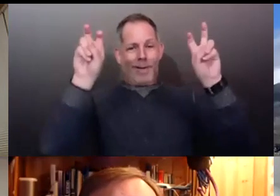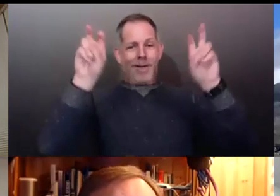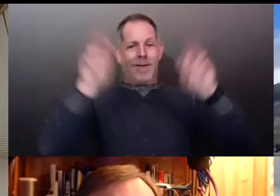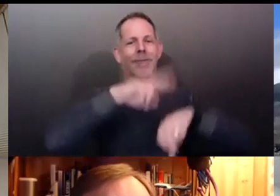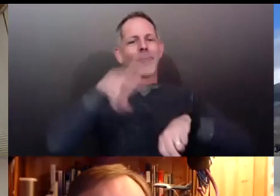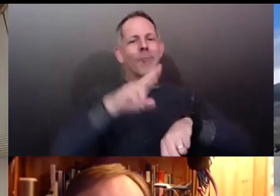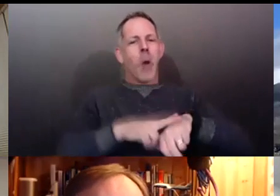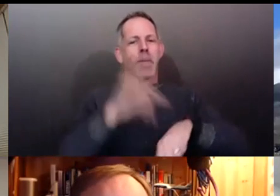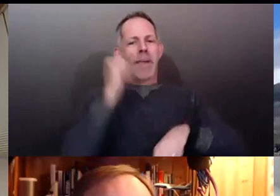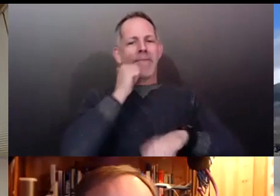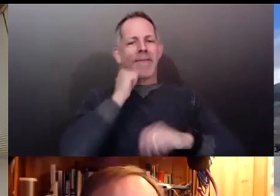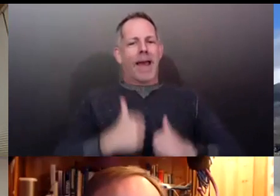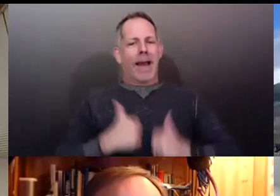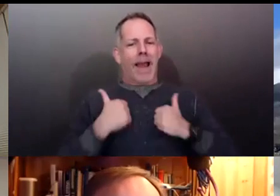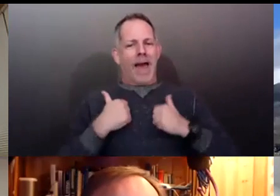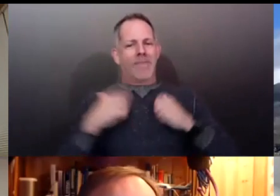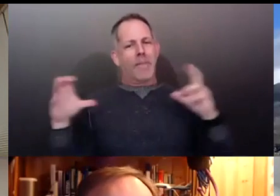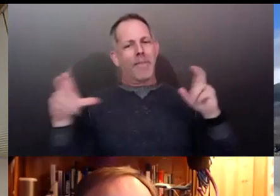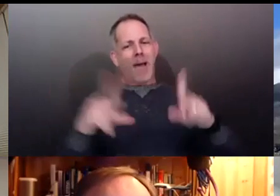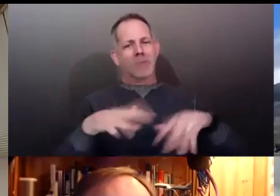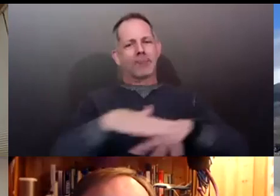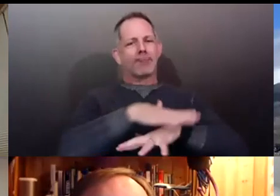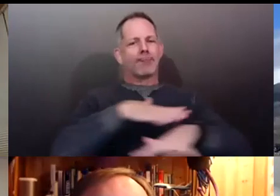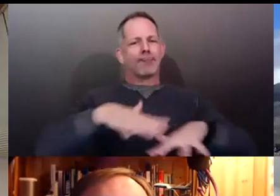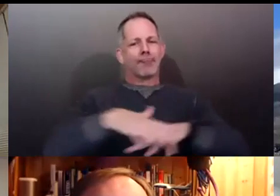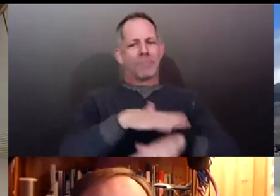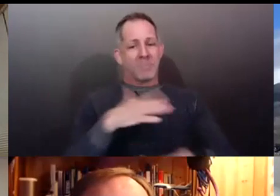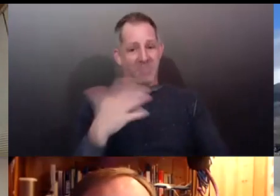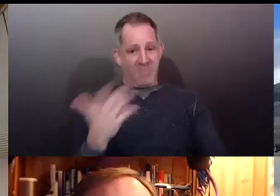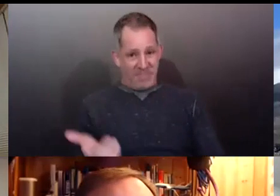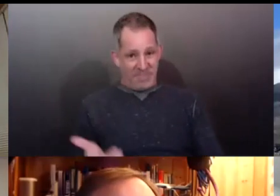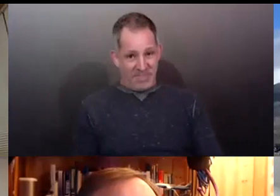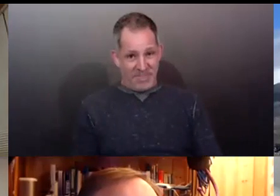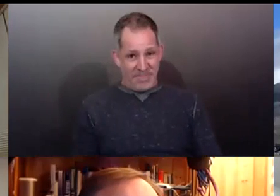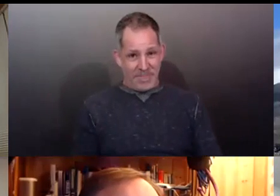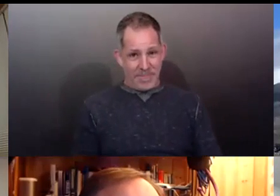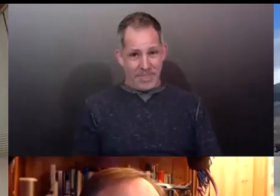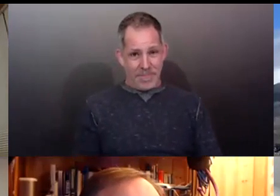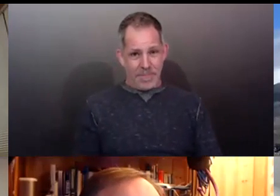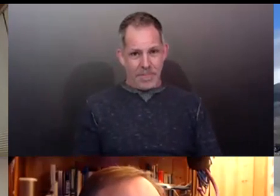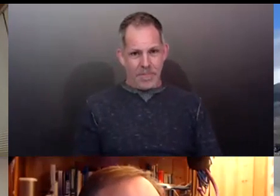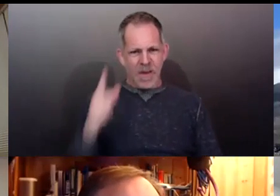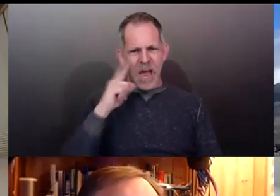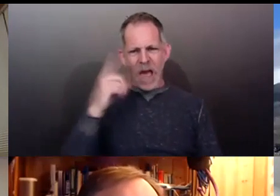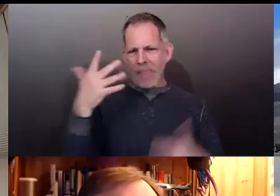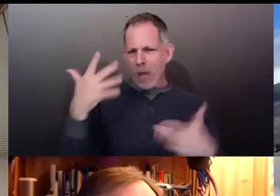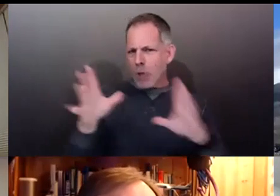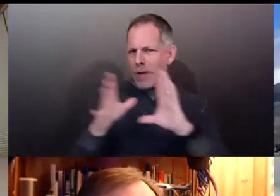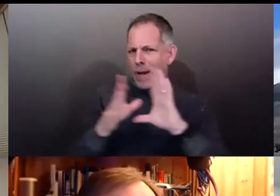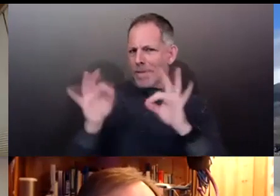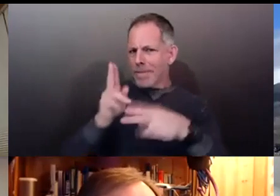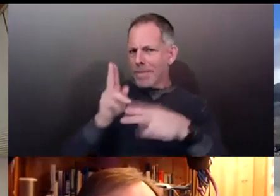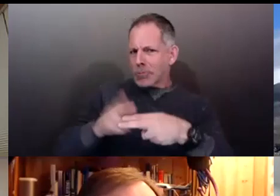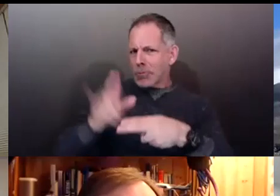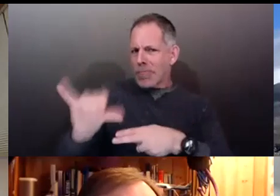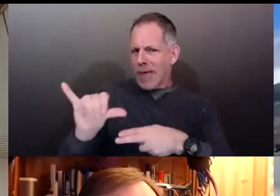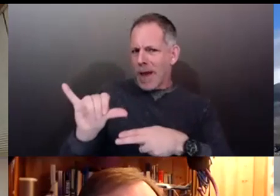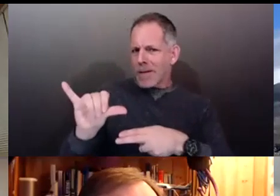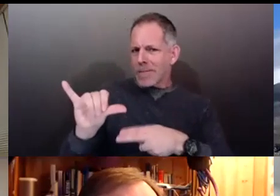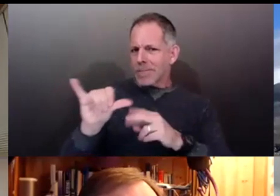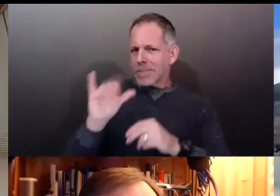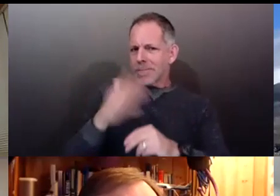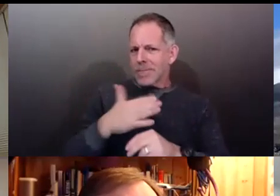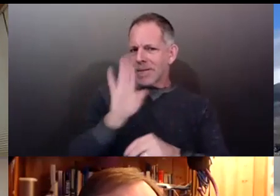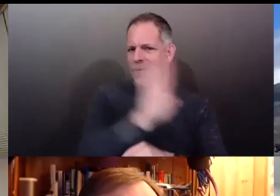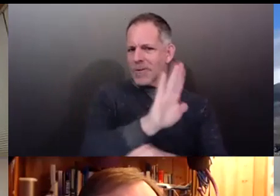Doctor, do you want to address that? I think you mentioned that in your talk. Yeah, I couldn't, you know, many months from now, I